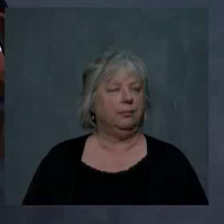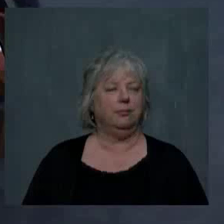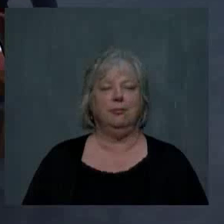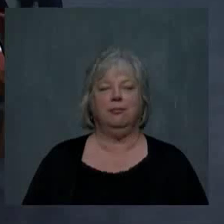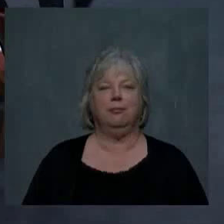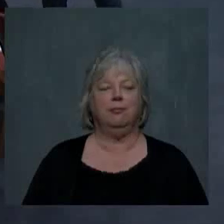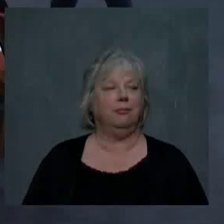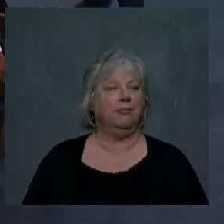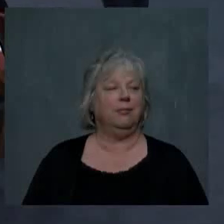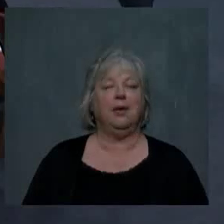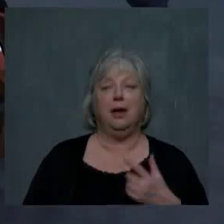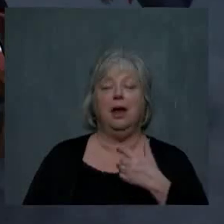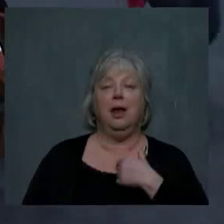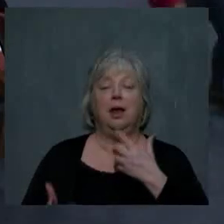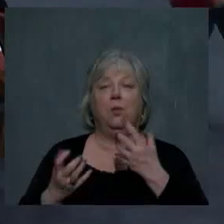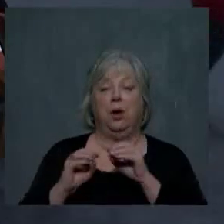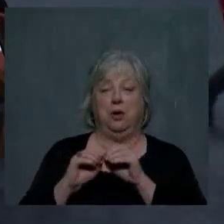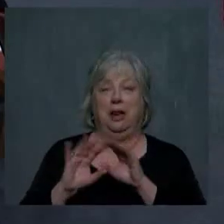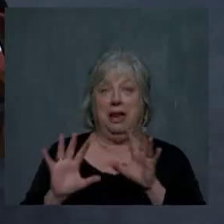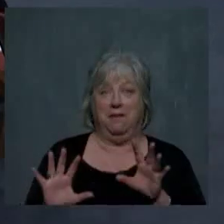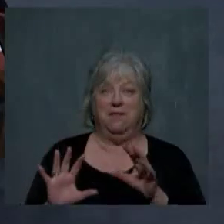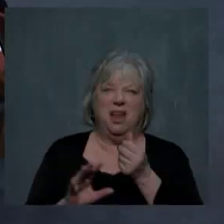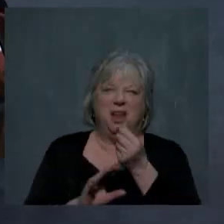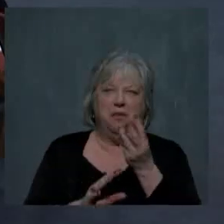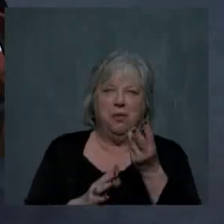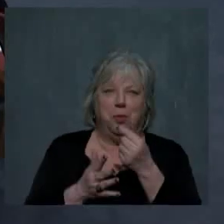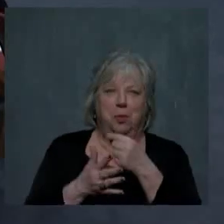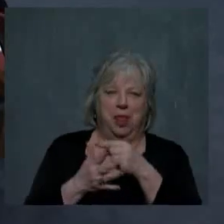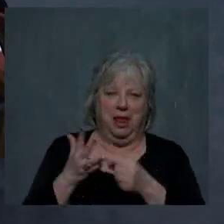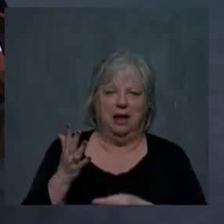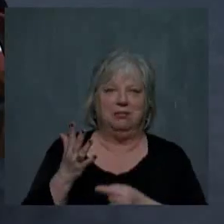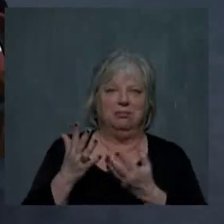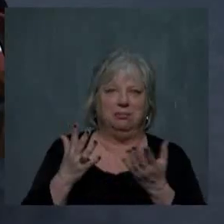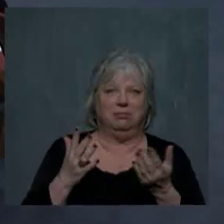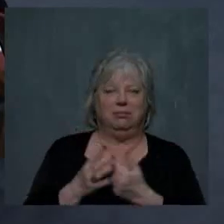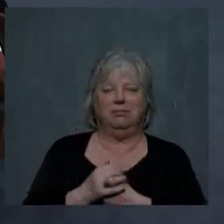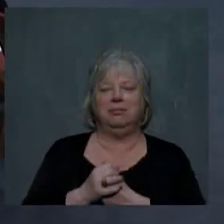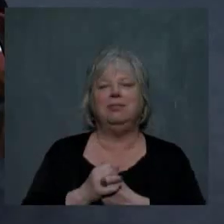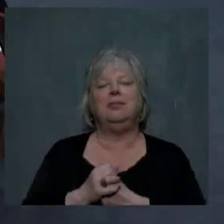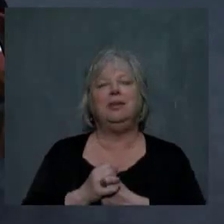Just wanted to clarify, just a few things. I know,